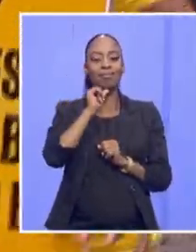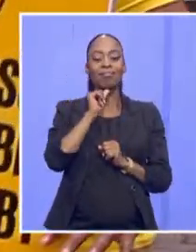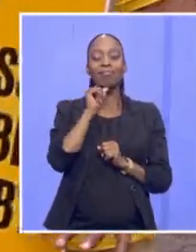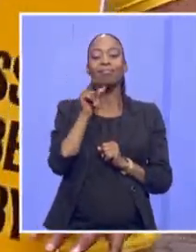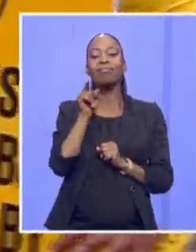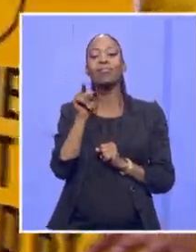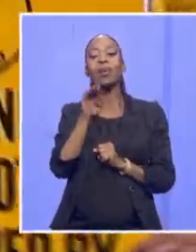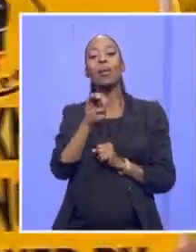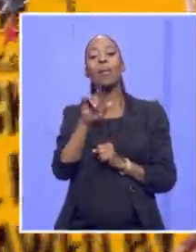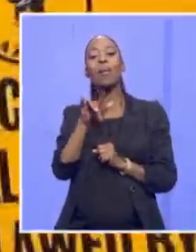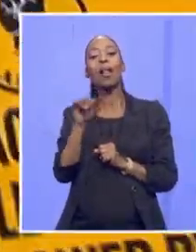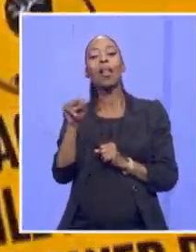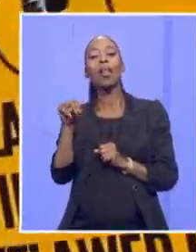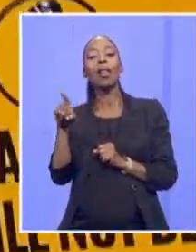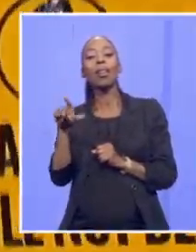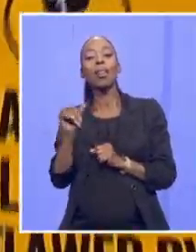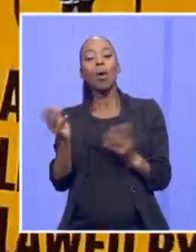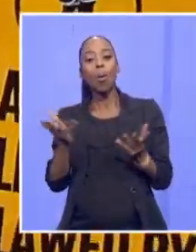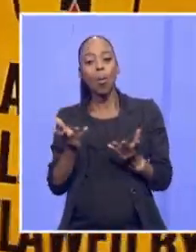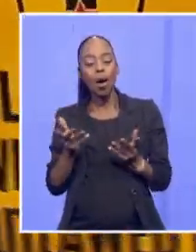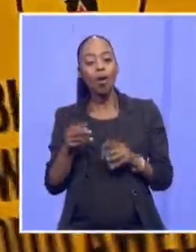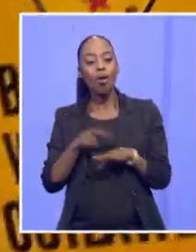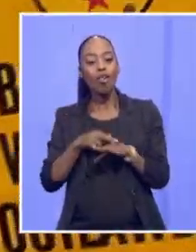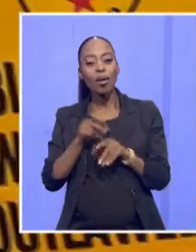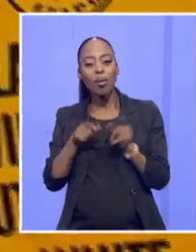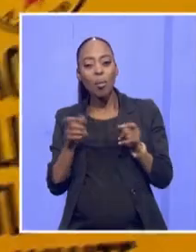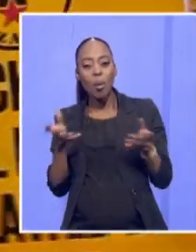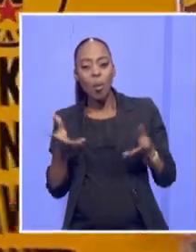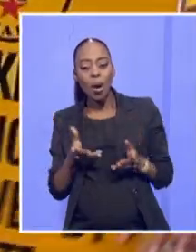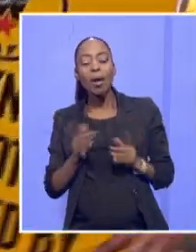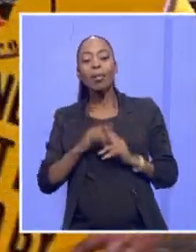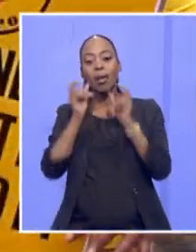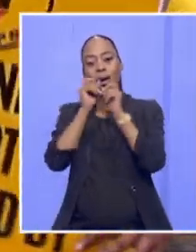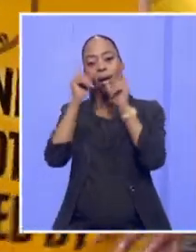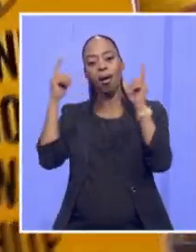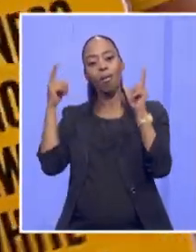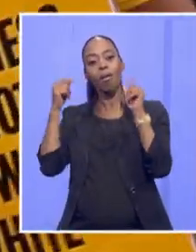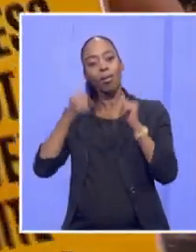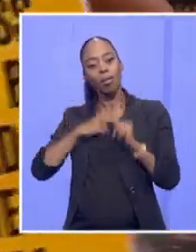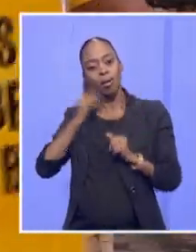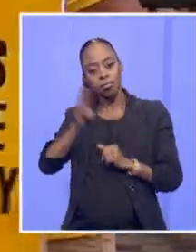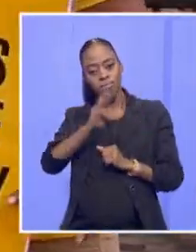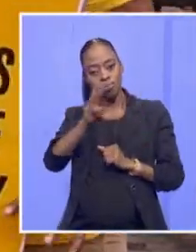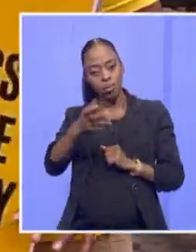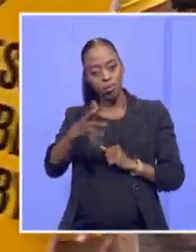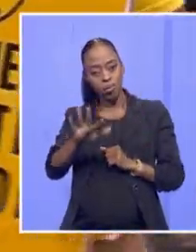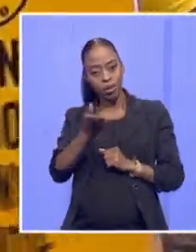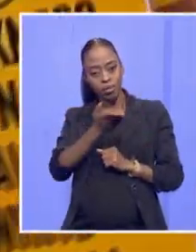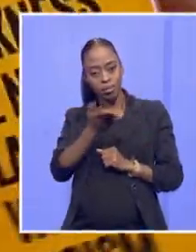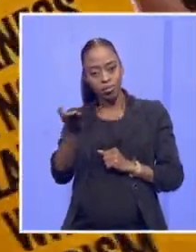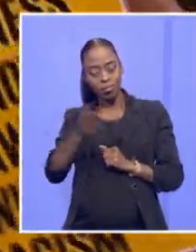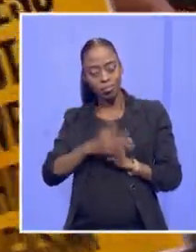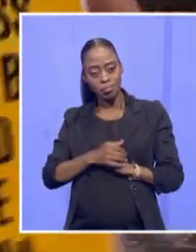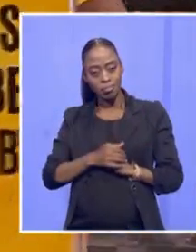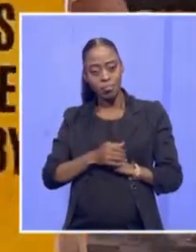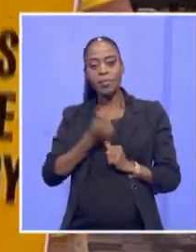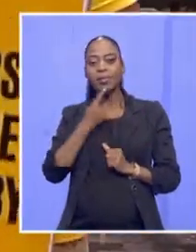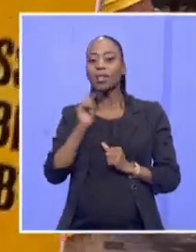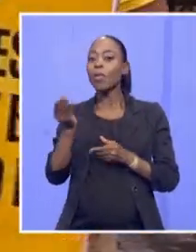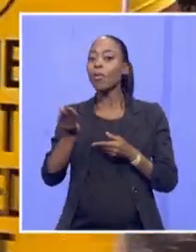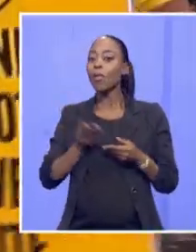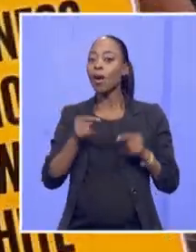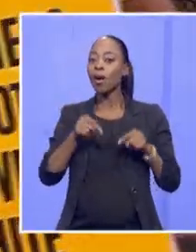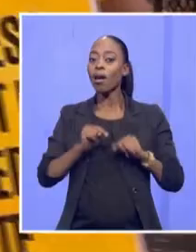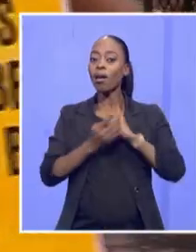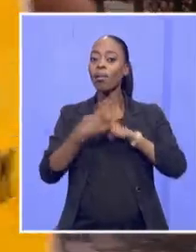is and wherever the racists are, they know that we have sent a warning shot to them that they are not welcome in our